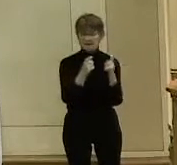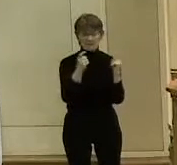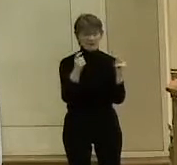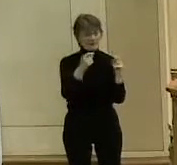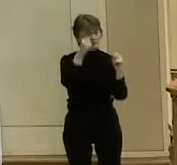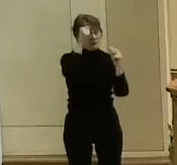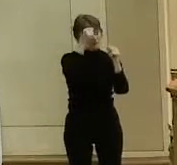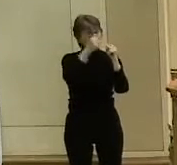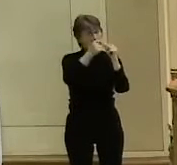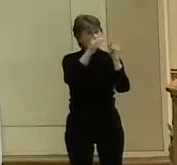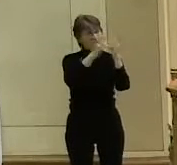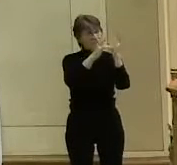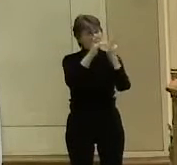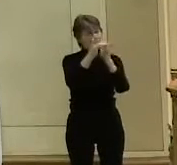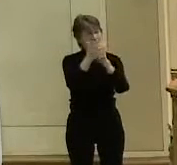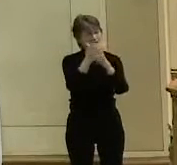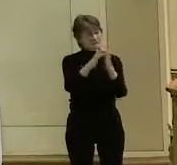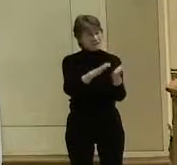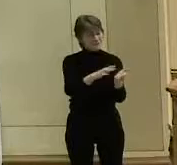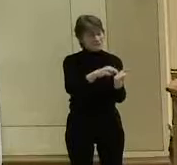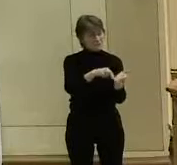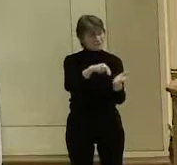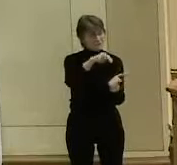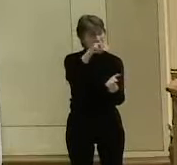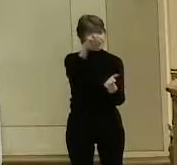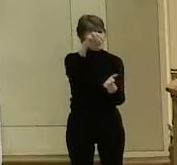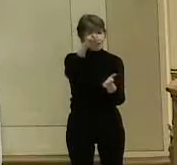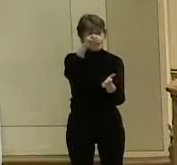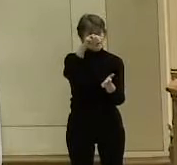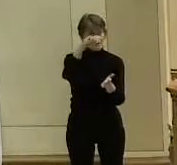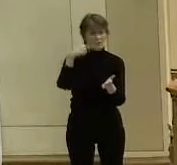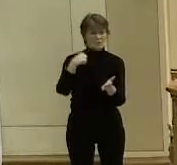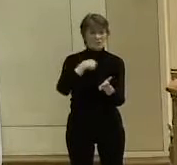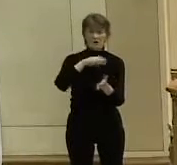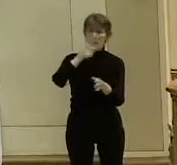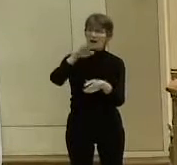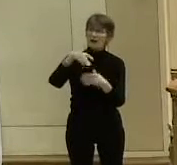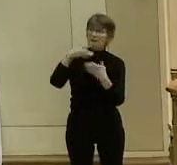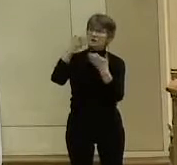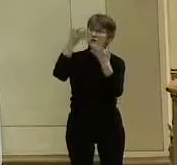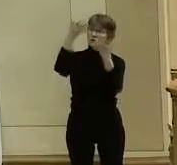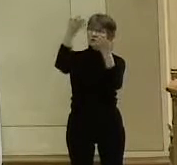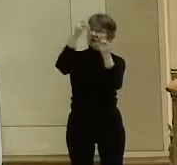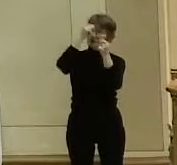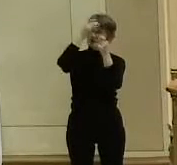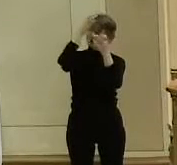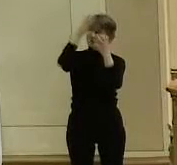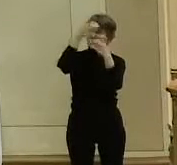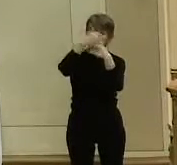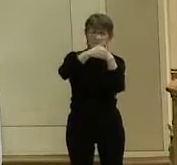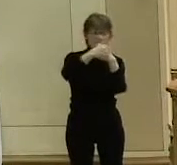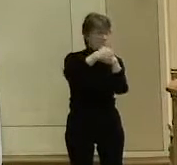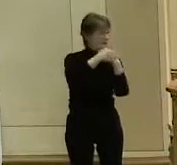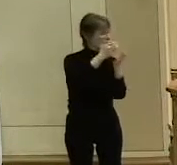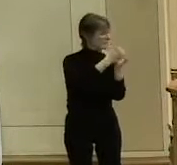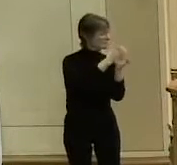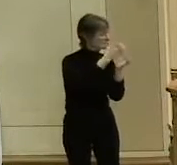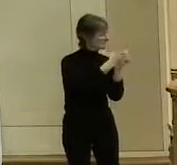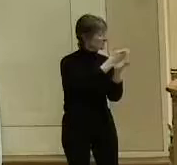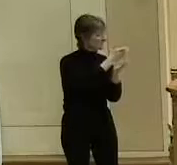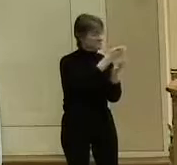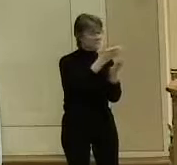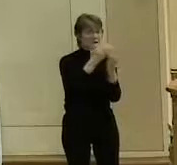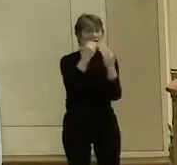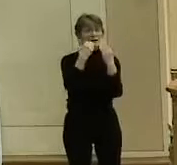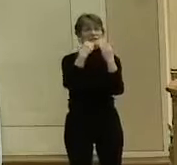The memorial of his death and resurrection we offer you, Lord Father, the bread of life and the chalice of salvation, giving thanks